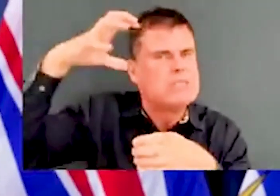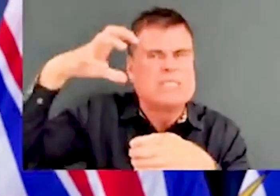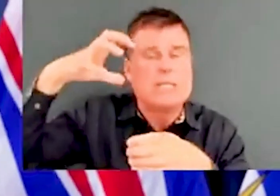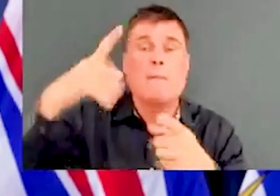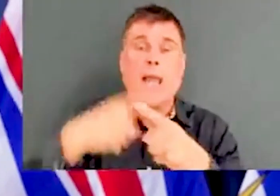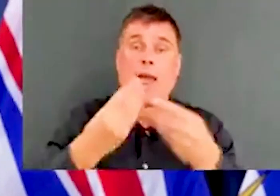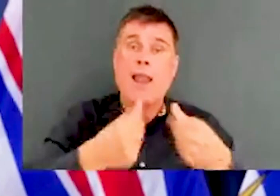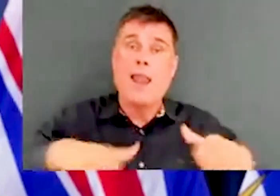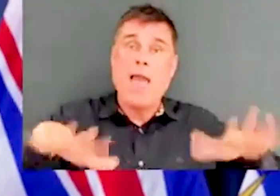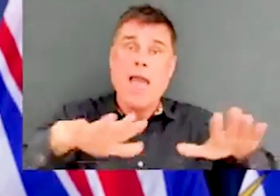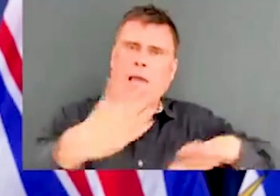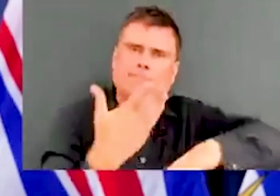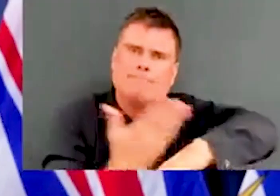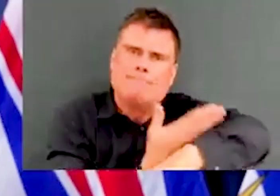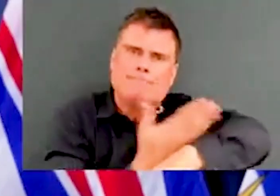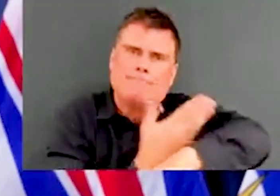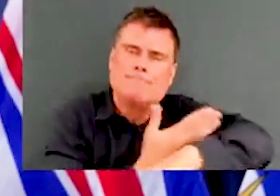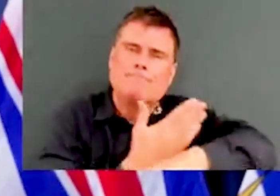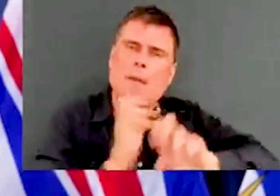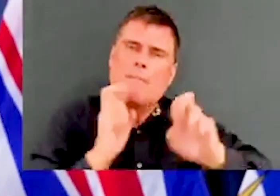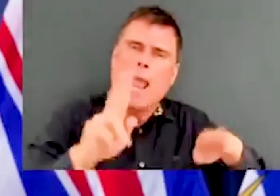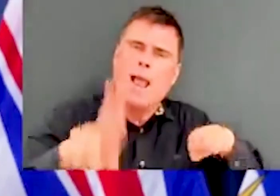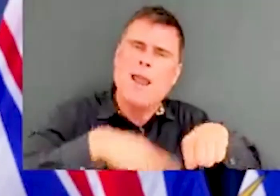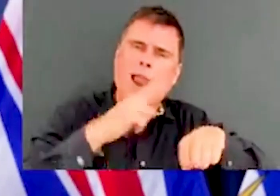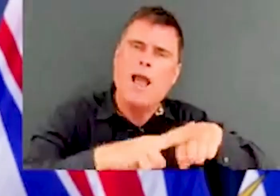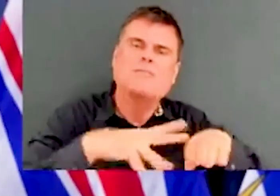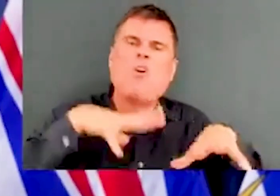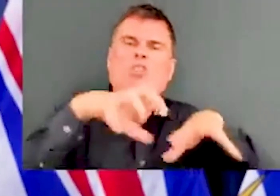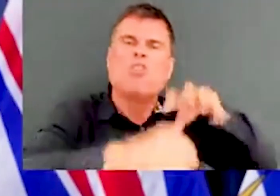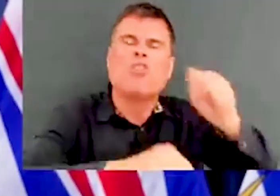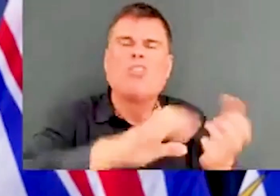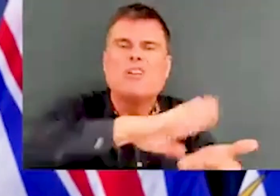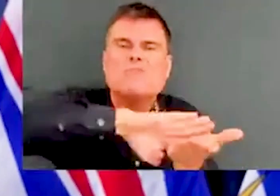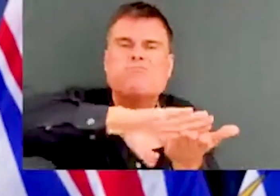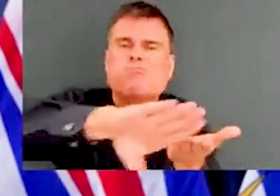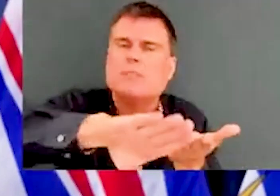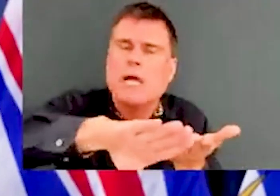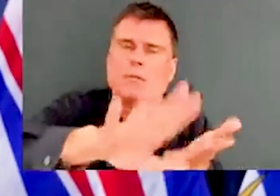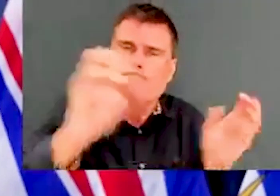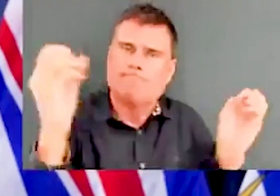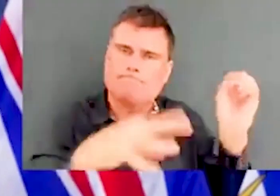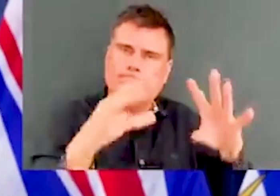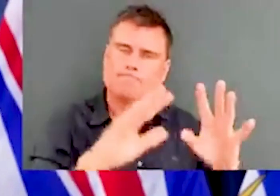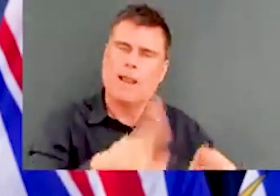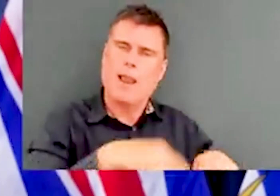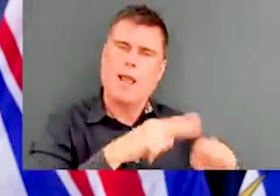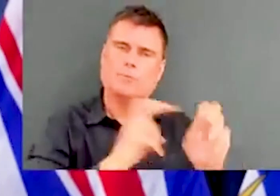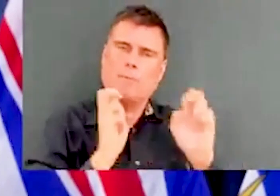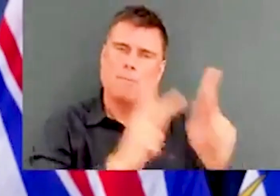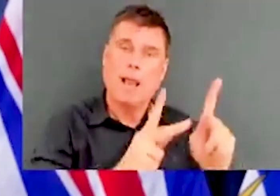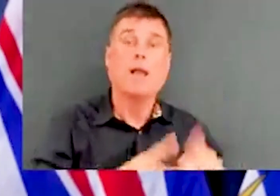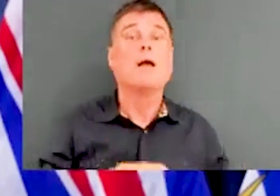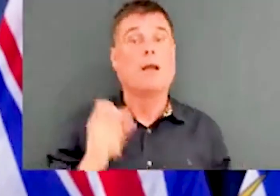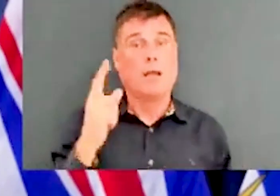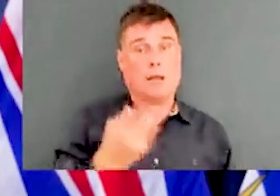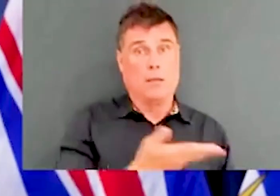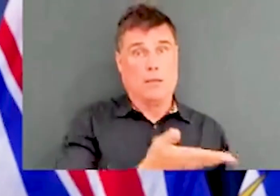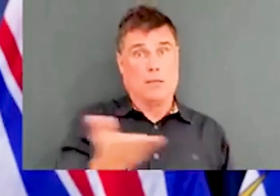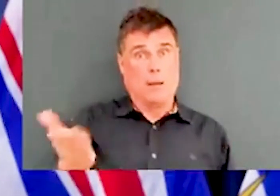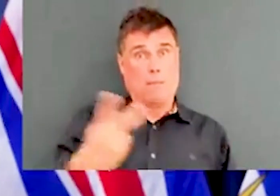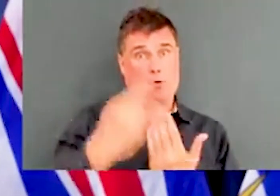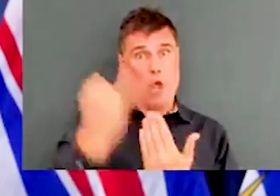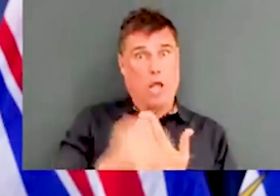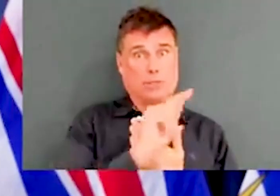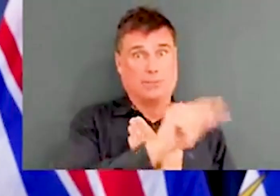only if these projects are above and beyond current regulatory requirements. I look forward to the coming months as we work